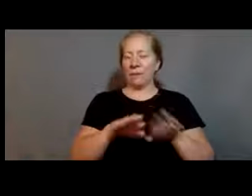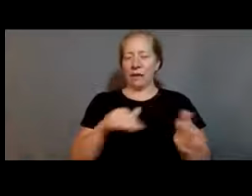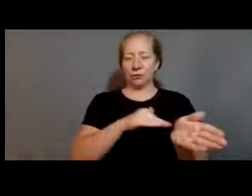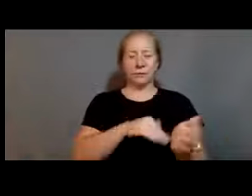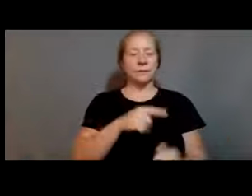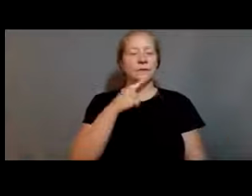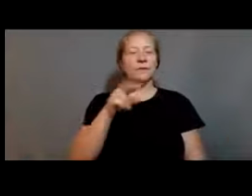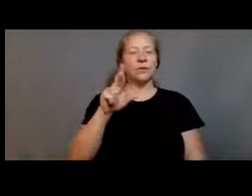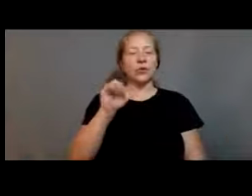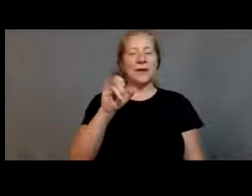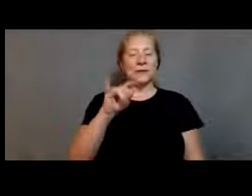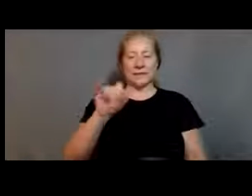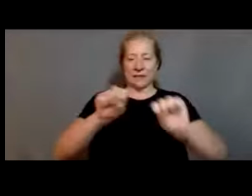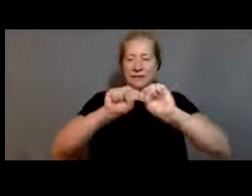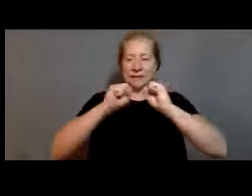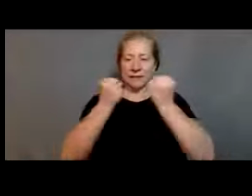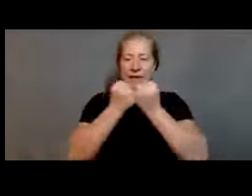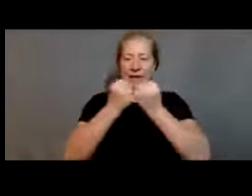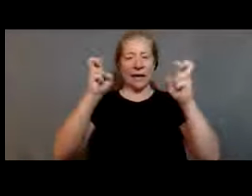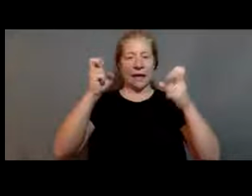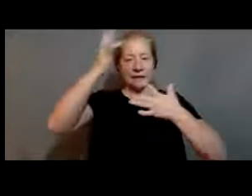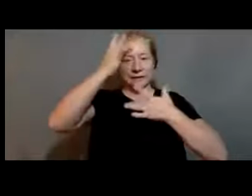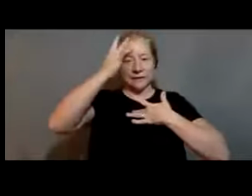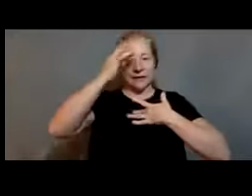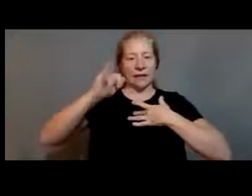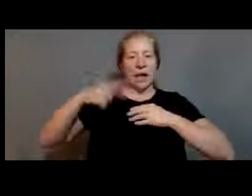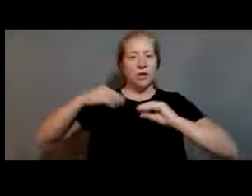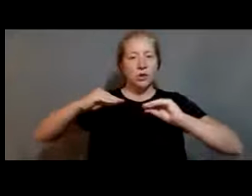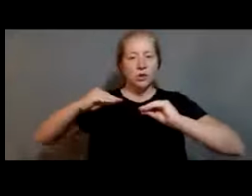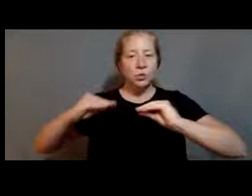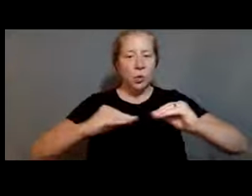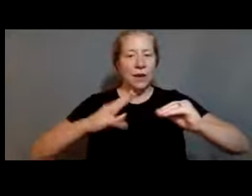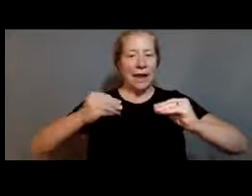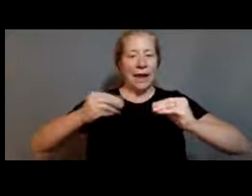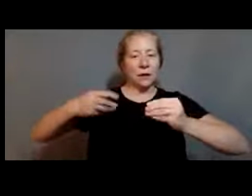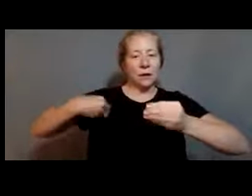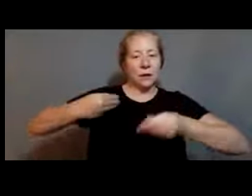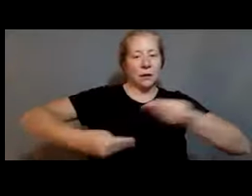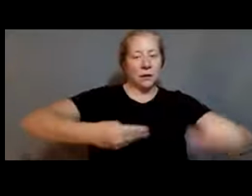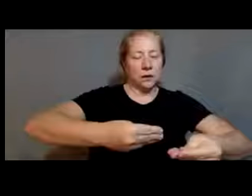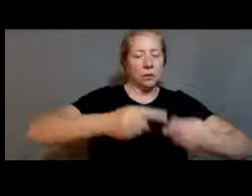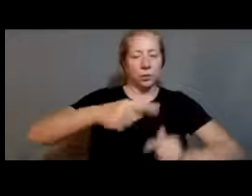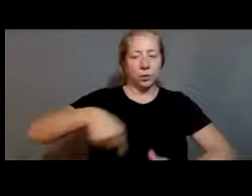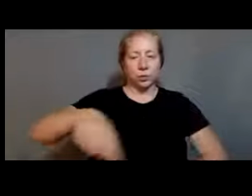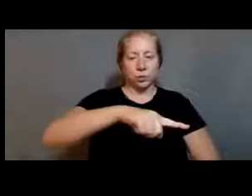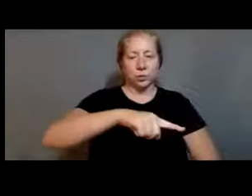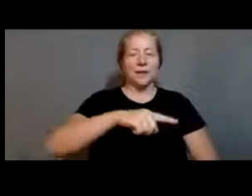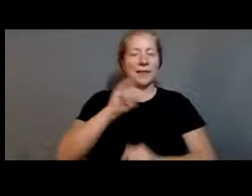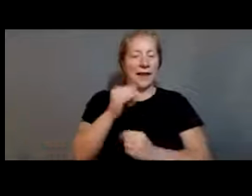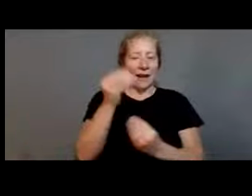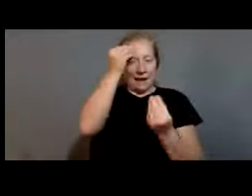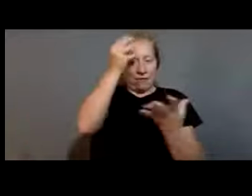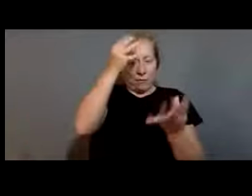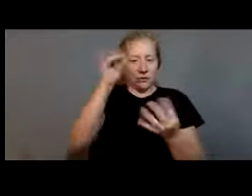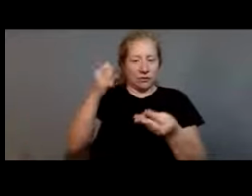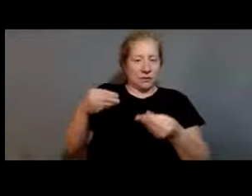transmitted disease. It's taught and it's passed down. So as a pediatrician, and those of you who are educators, this